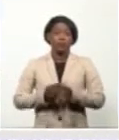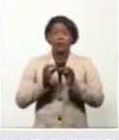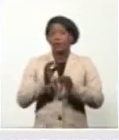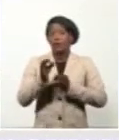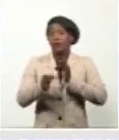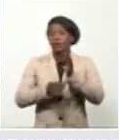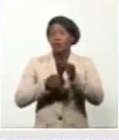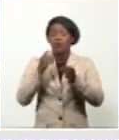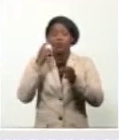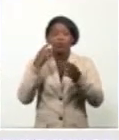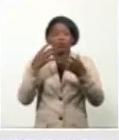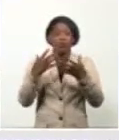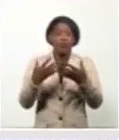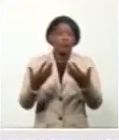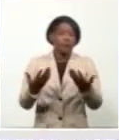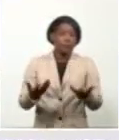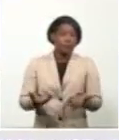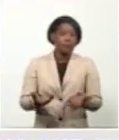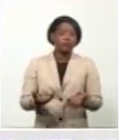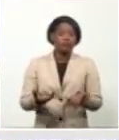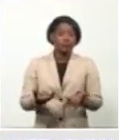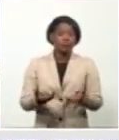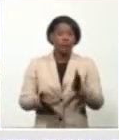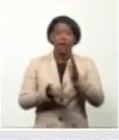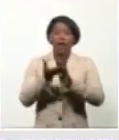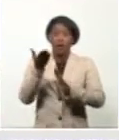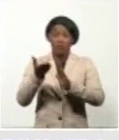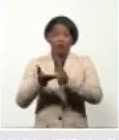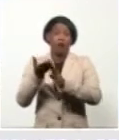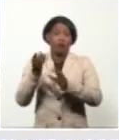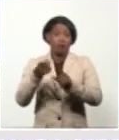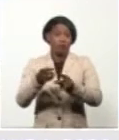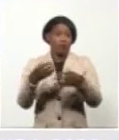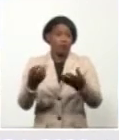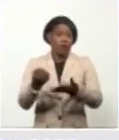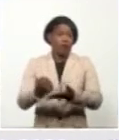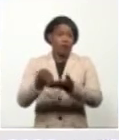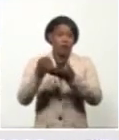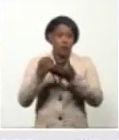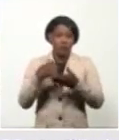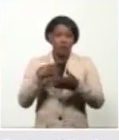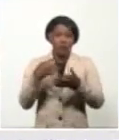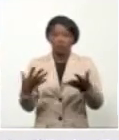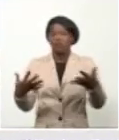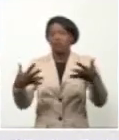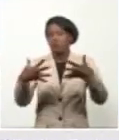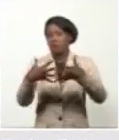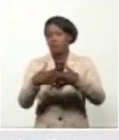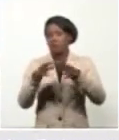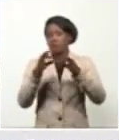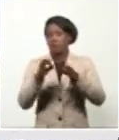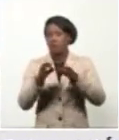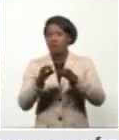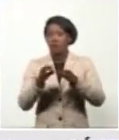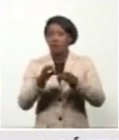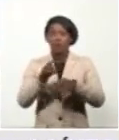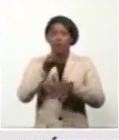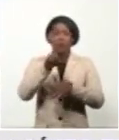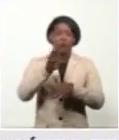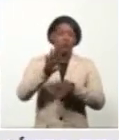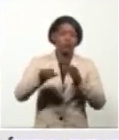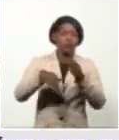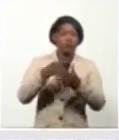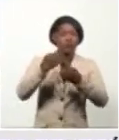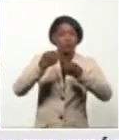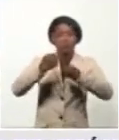week. However, the releases are in line with the 14-day period that are